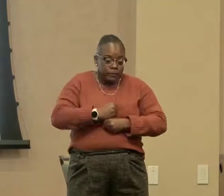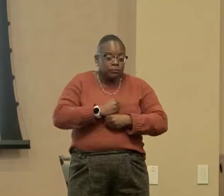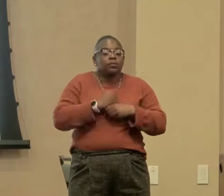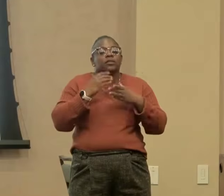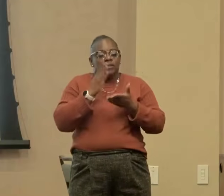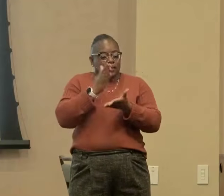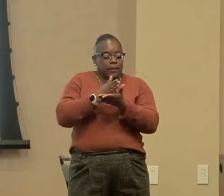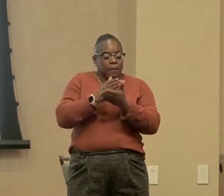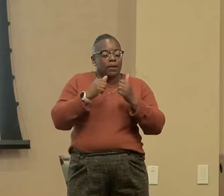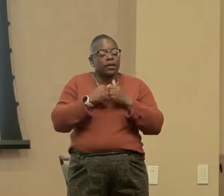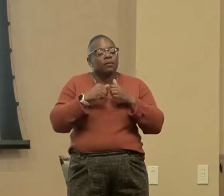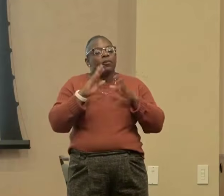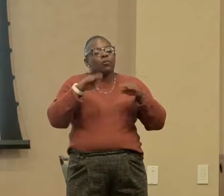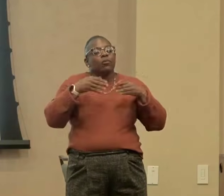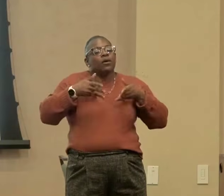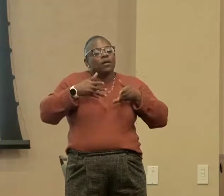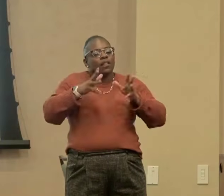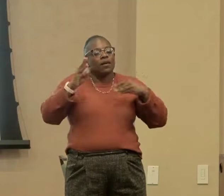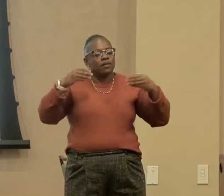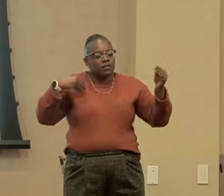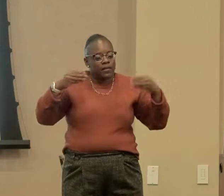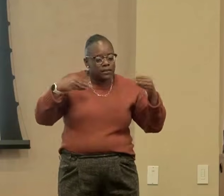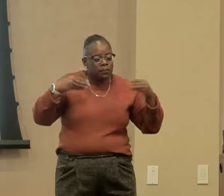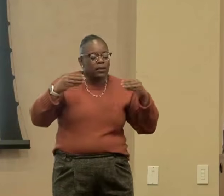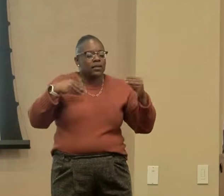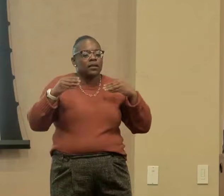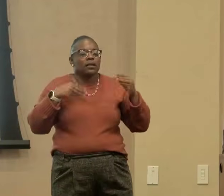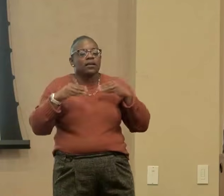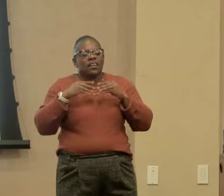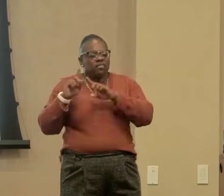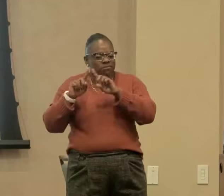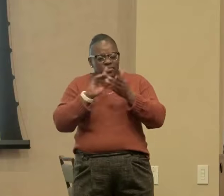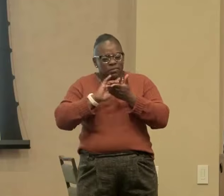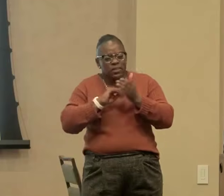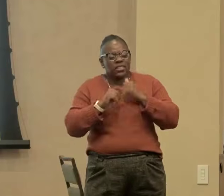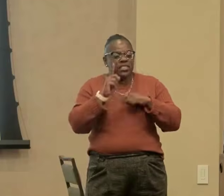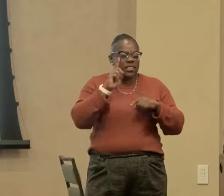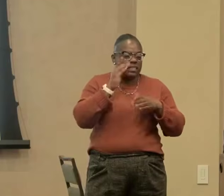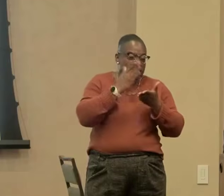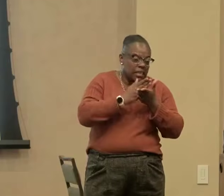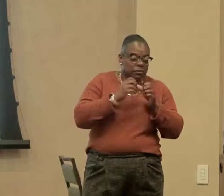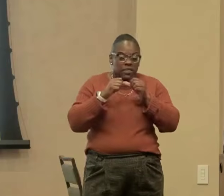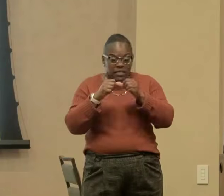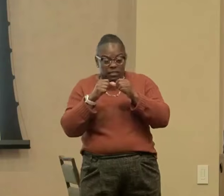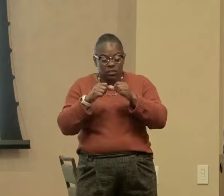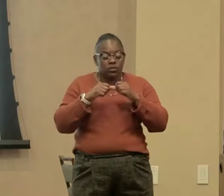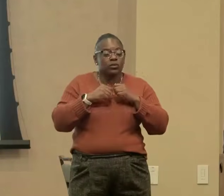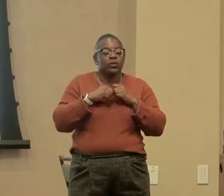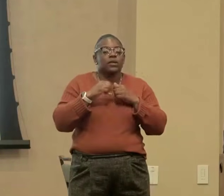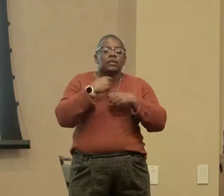that flexibility of continuing background hydroxychloroquine just to make sure that